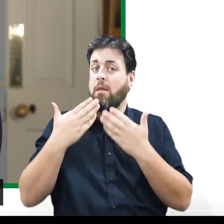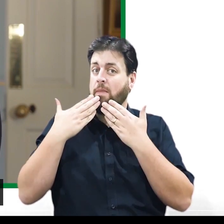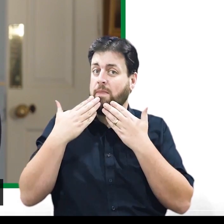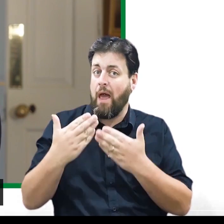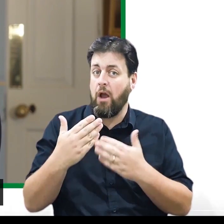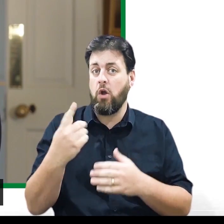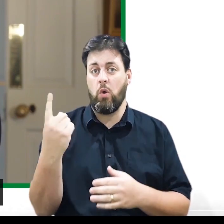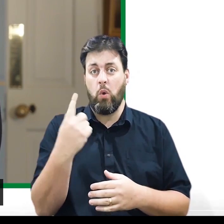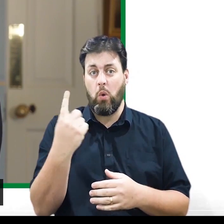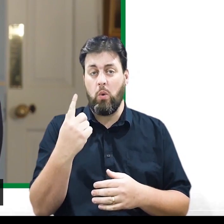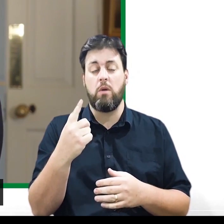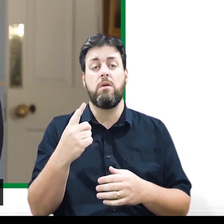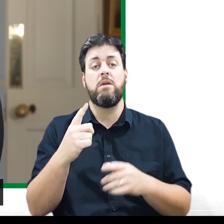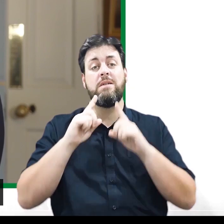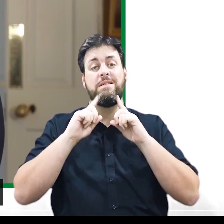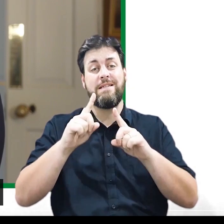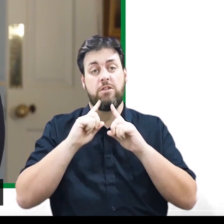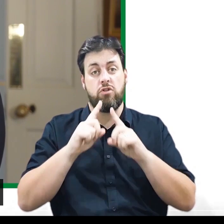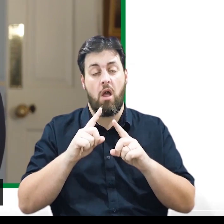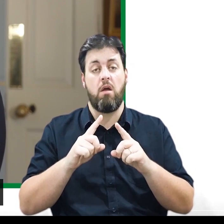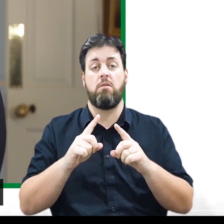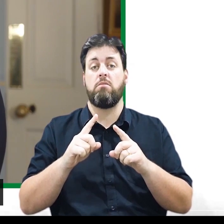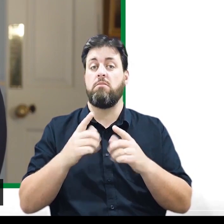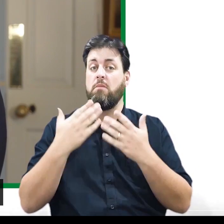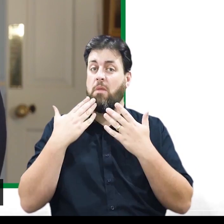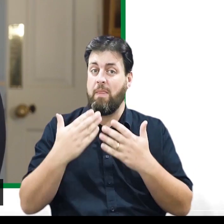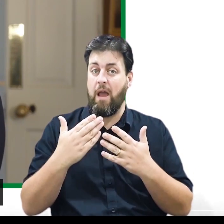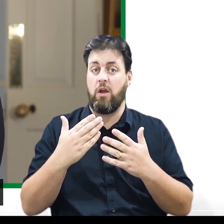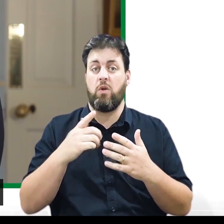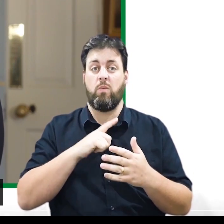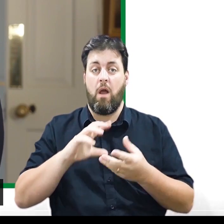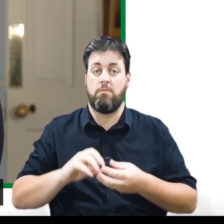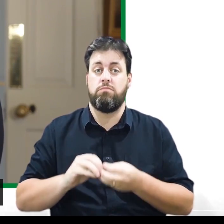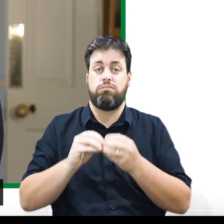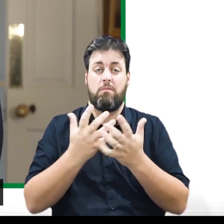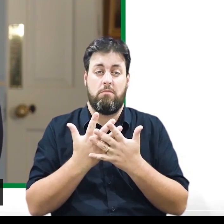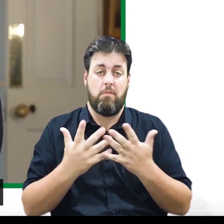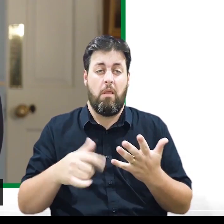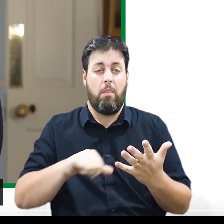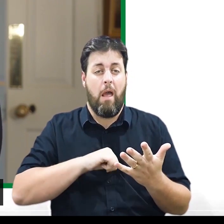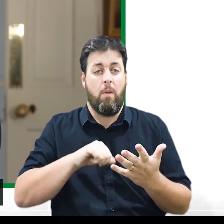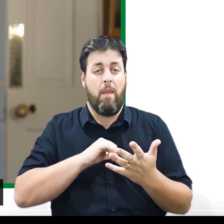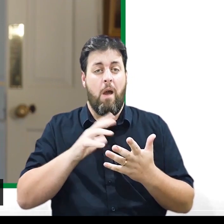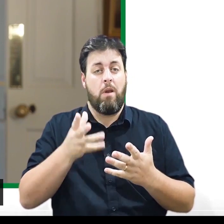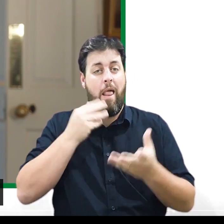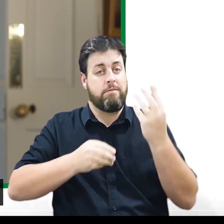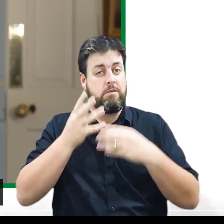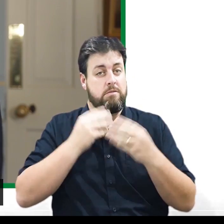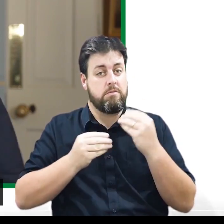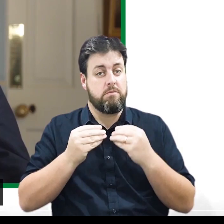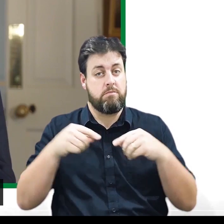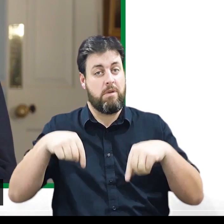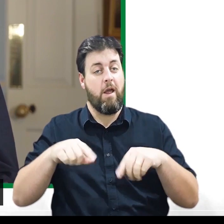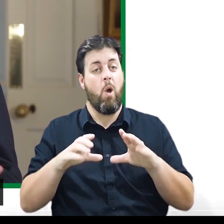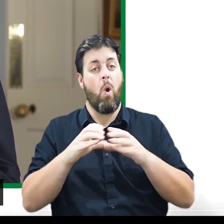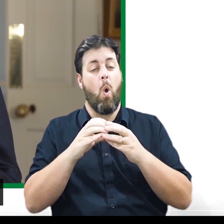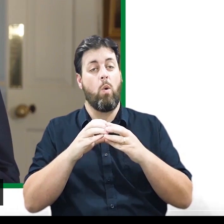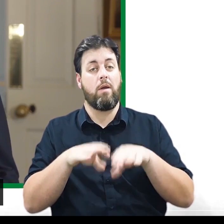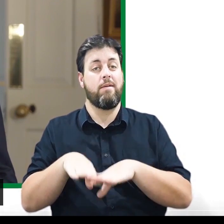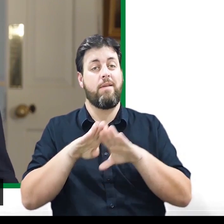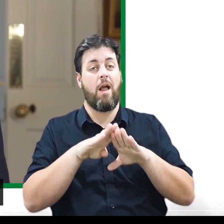and the thousands of fantastic lessons here at Oak National Academy. Of